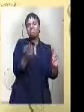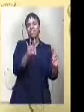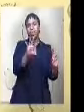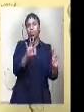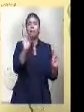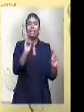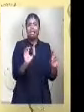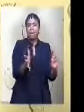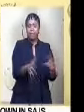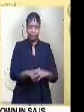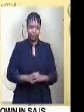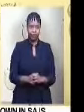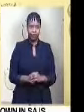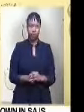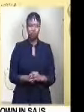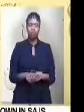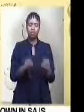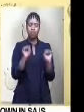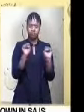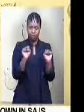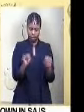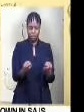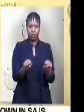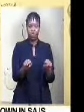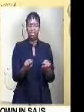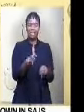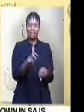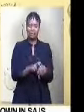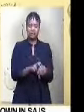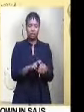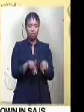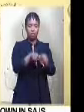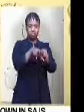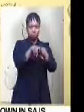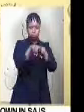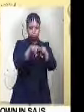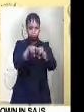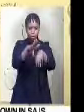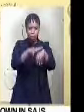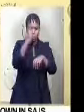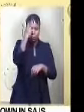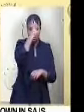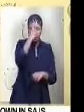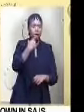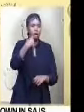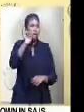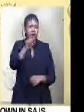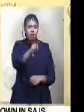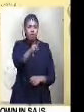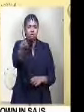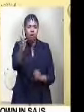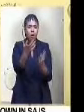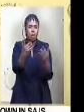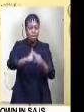While we recognise the need to expand testing to gain a better picture of the infection rate,